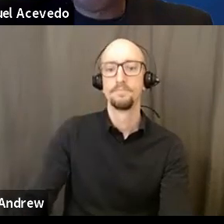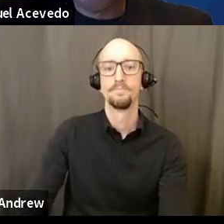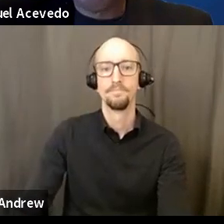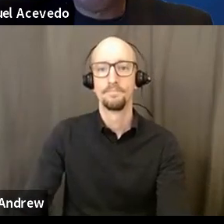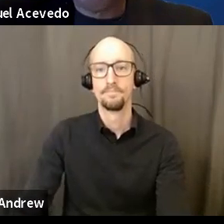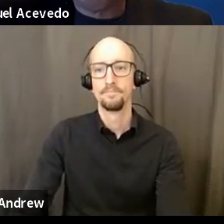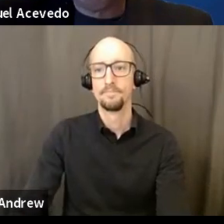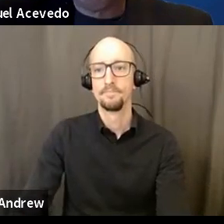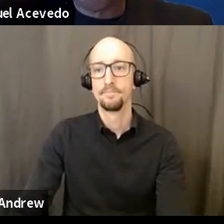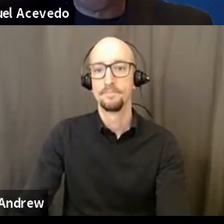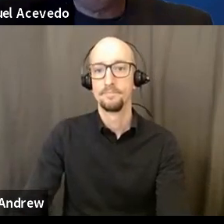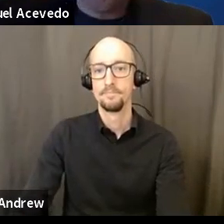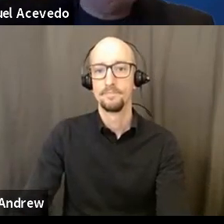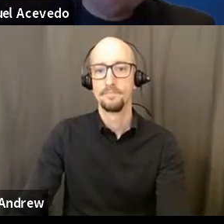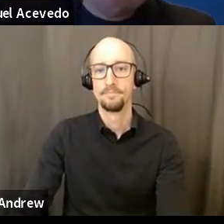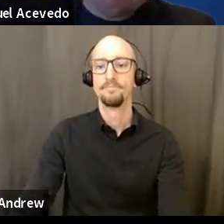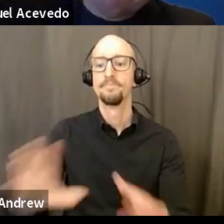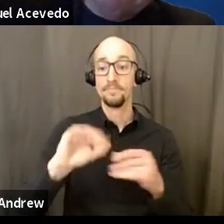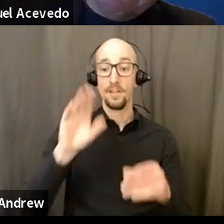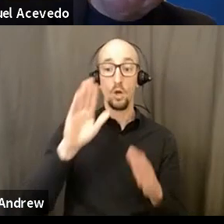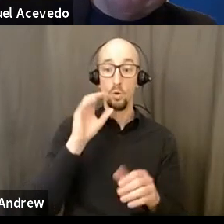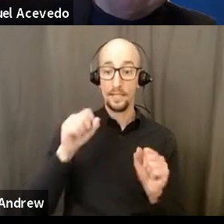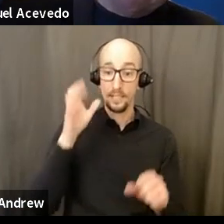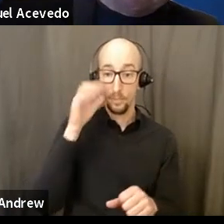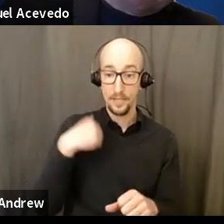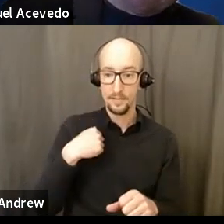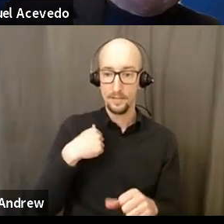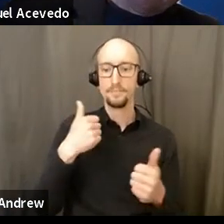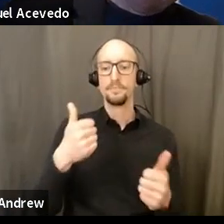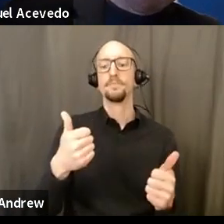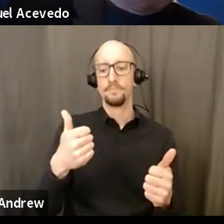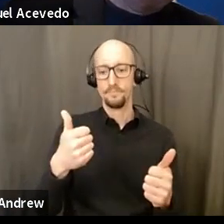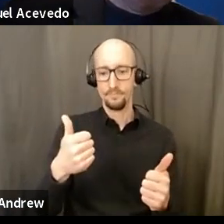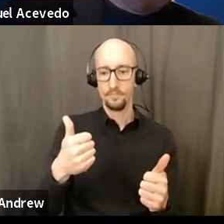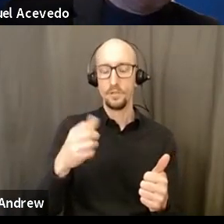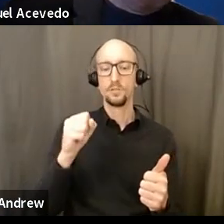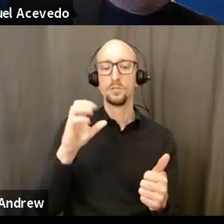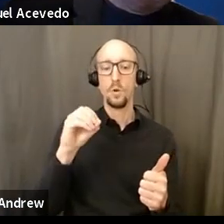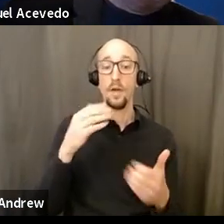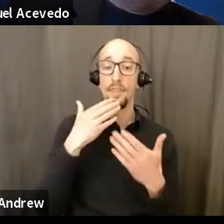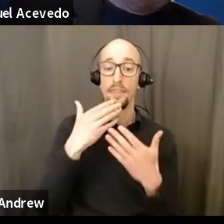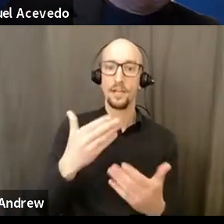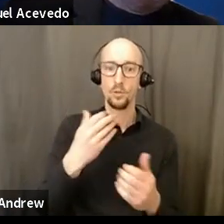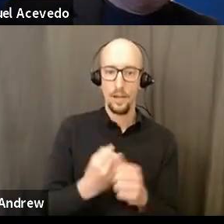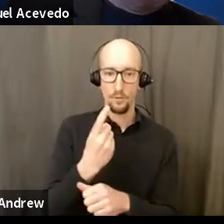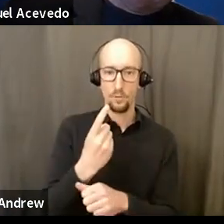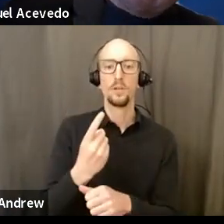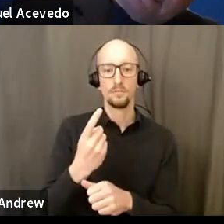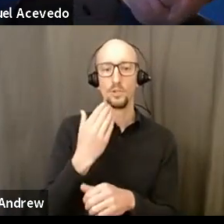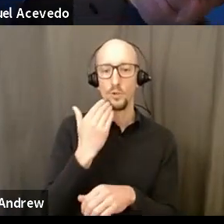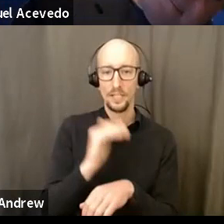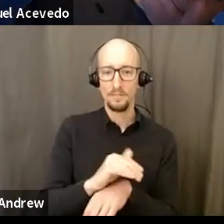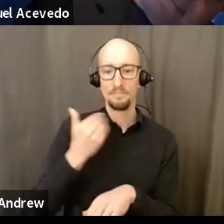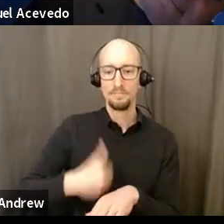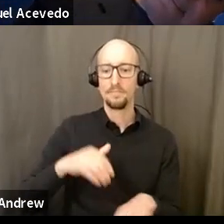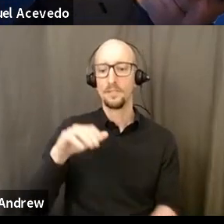Hello, everyone. Can you hear me? Yes, we can hear you. Very good. So thank you, everyone. Good evening. My name is